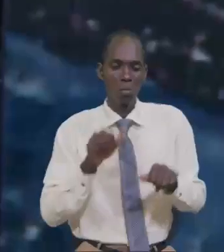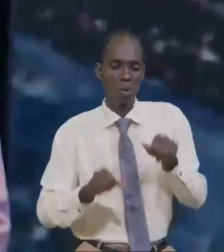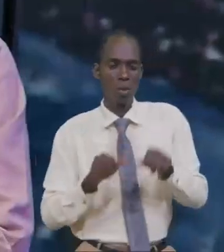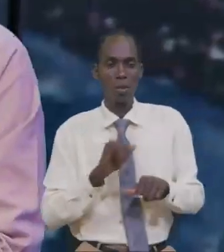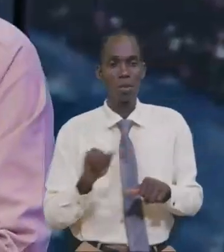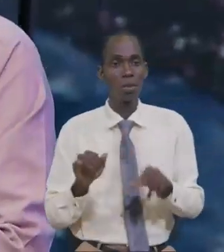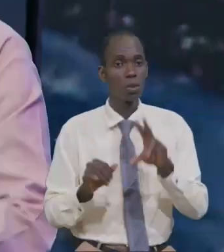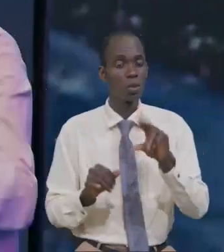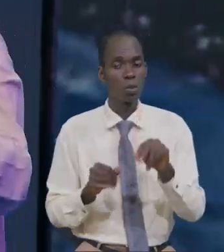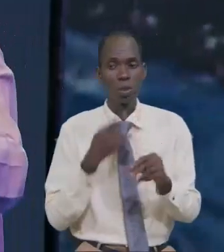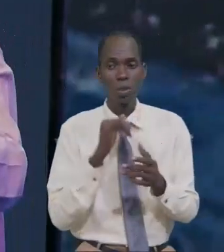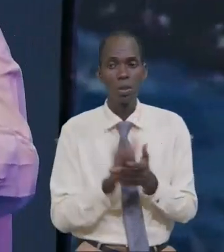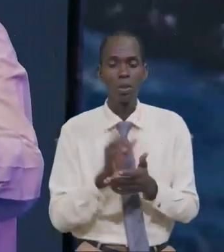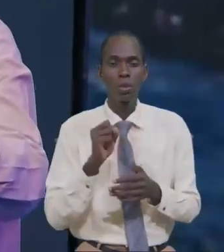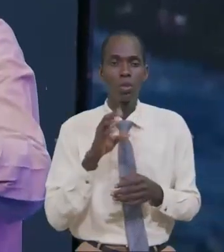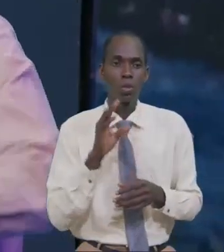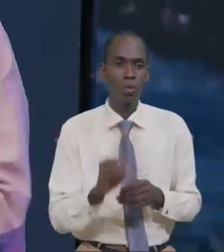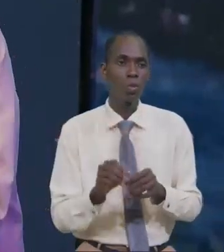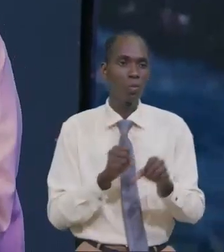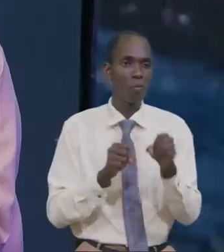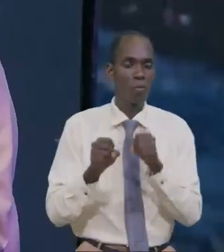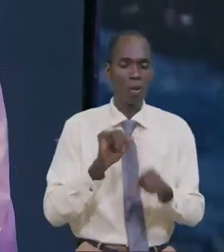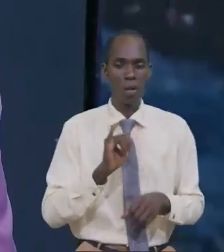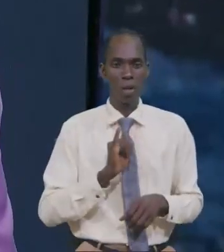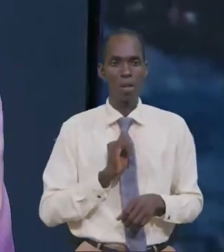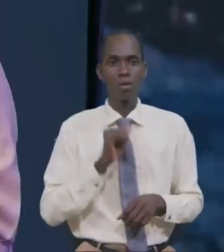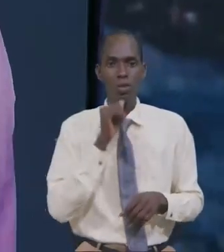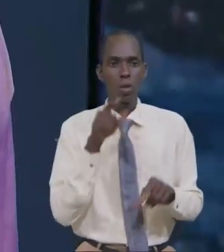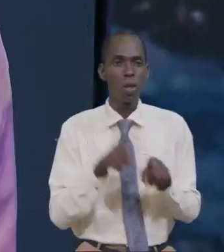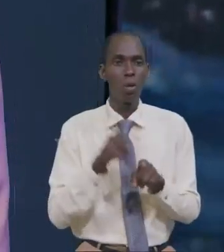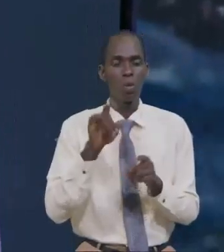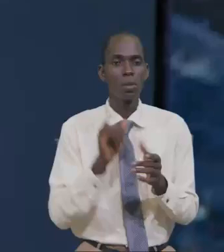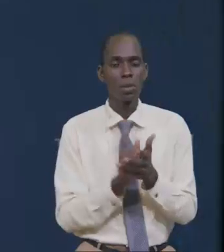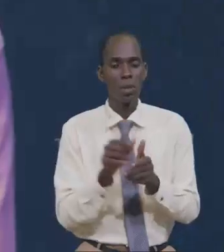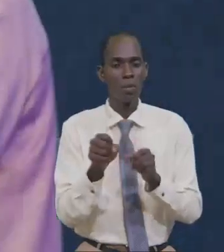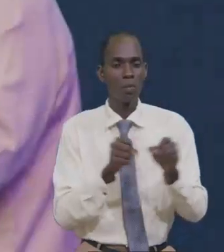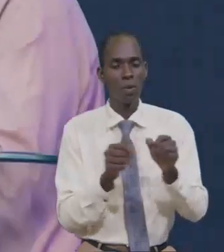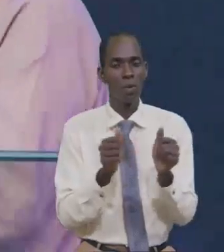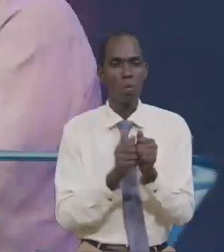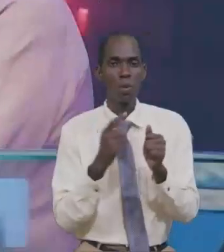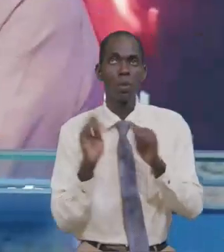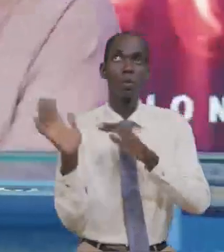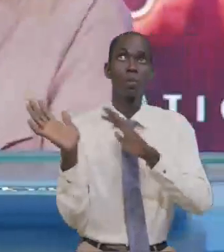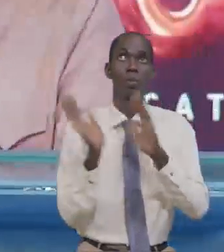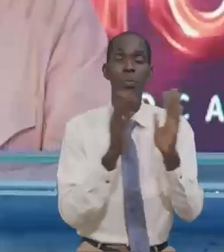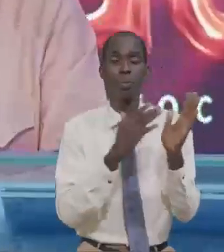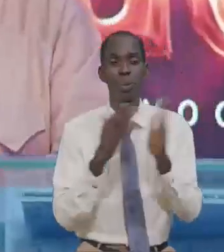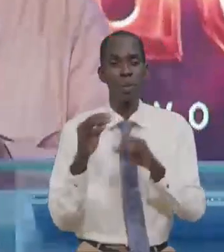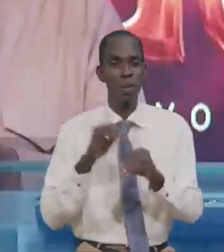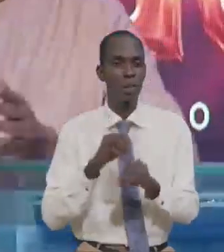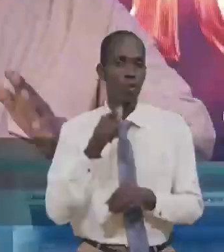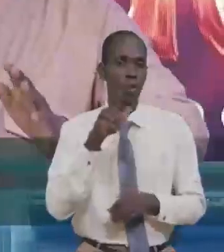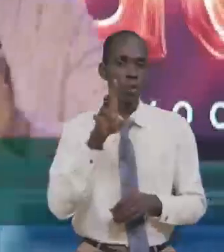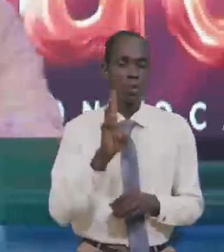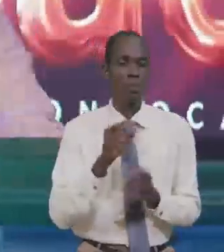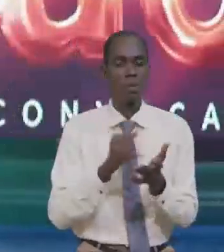in verse 27, it tells us, it says, so I keep my body under. You